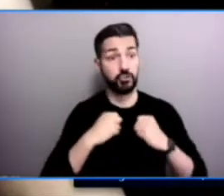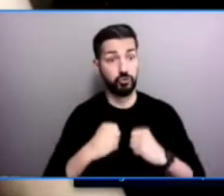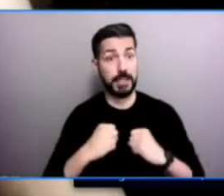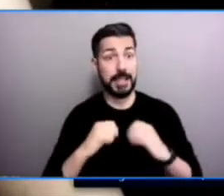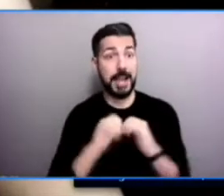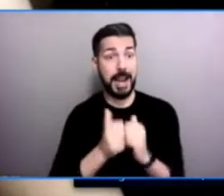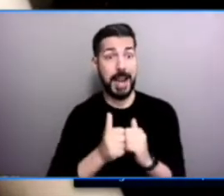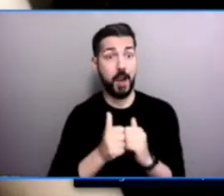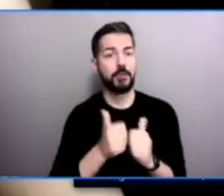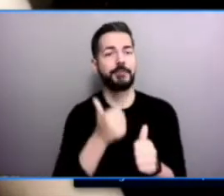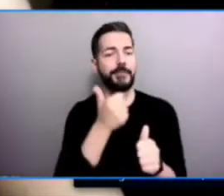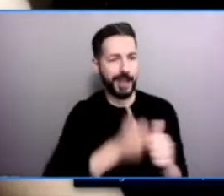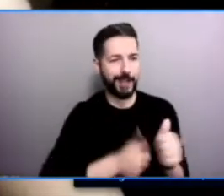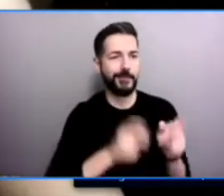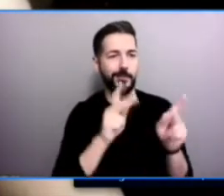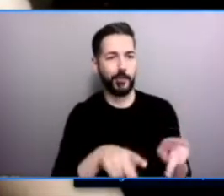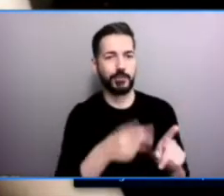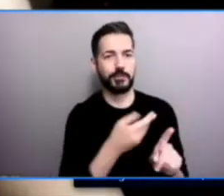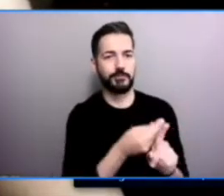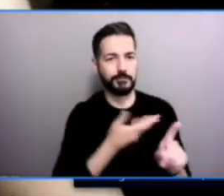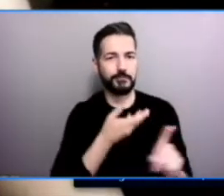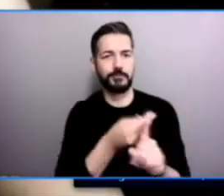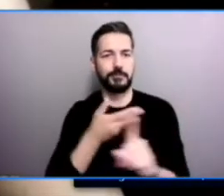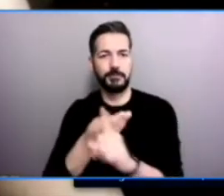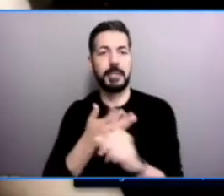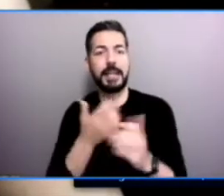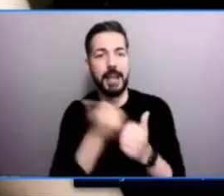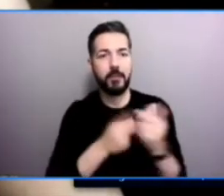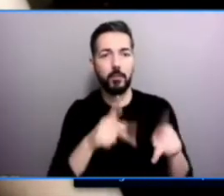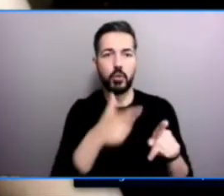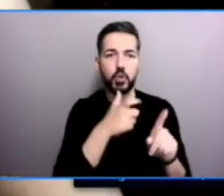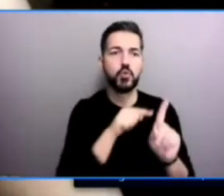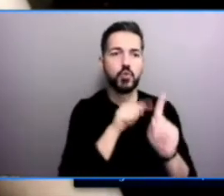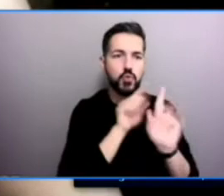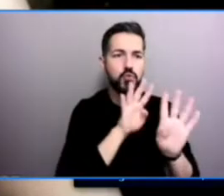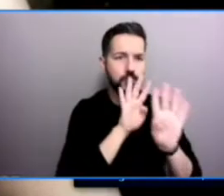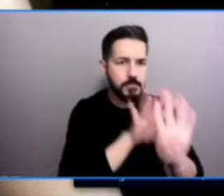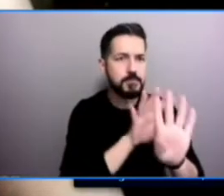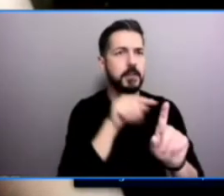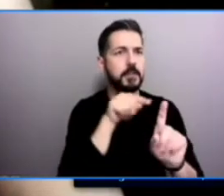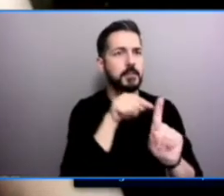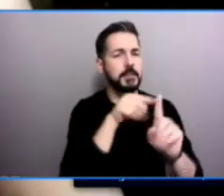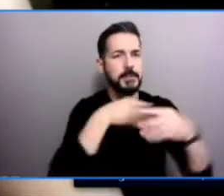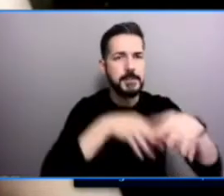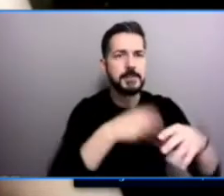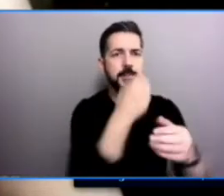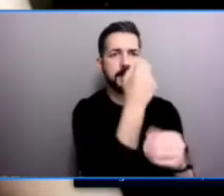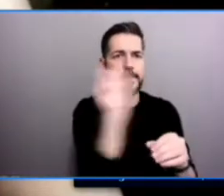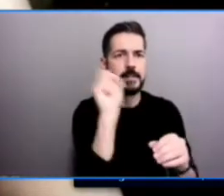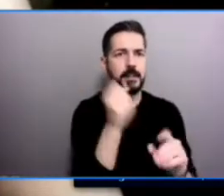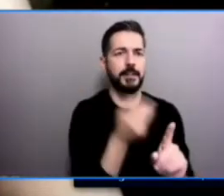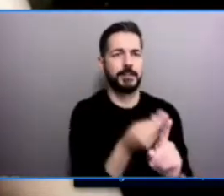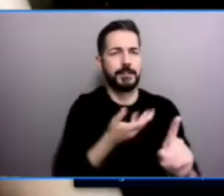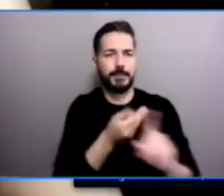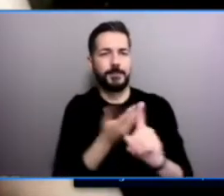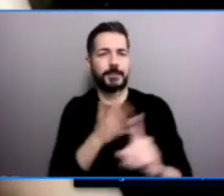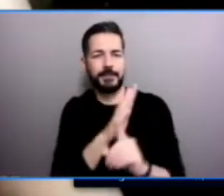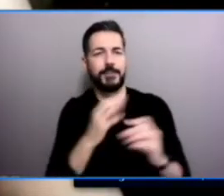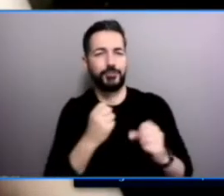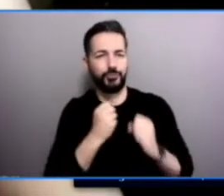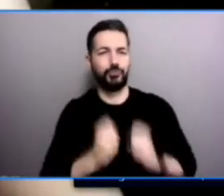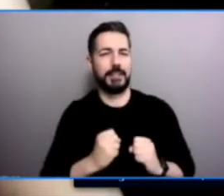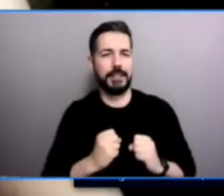community around, Black Lives Matter. And also, the senator who actually